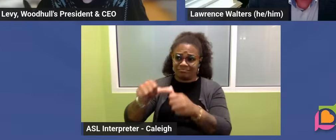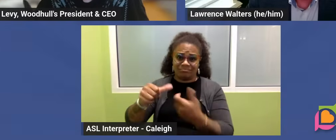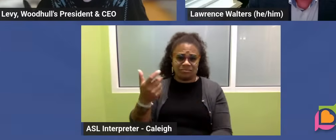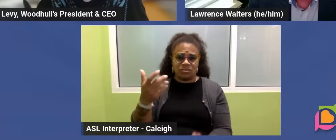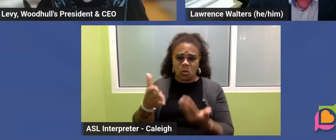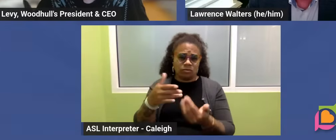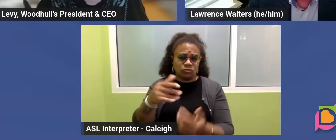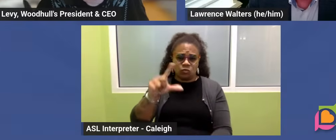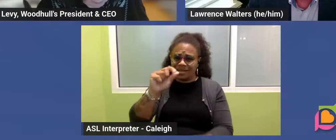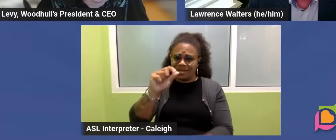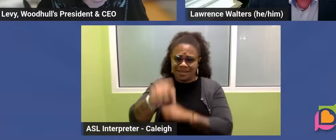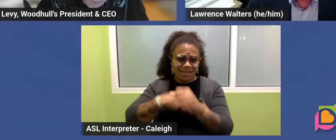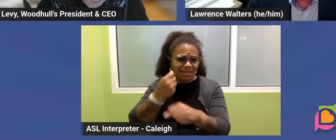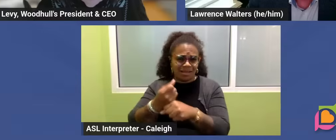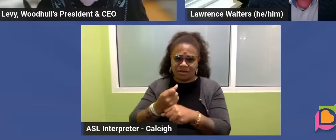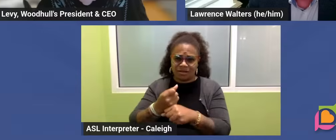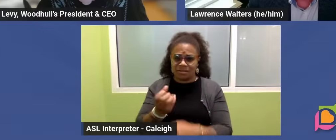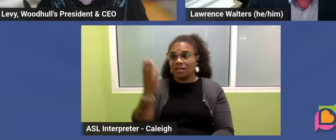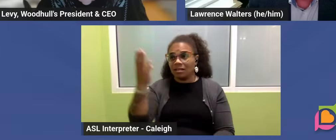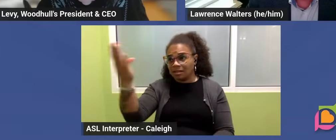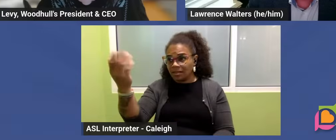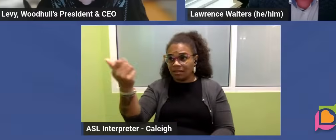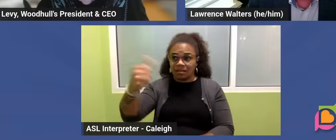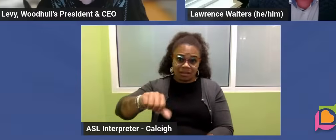decades. It went just up and down and up and down.